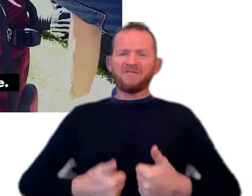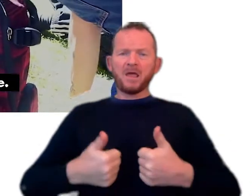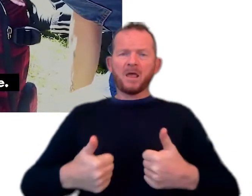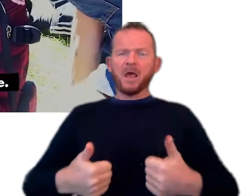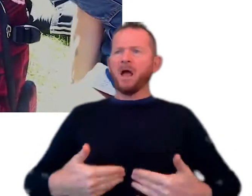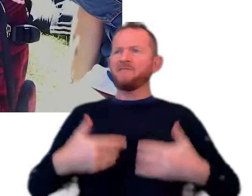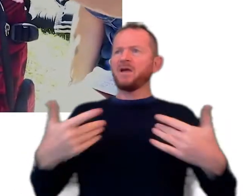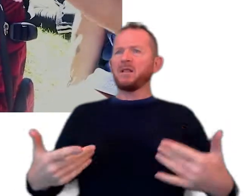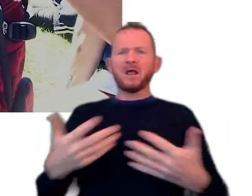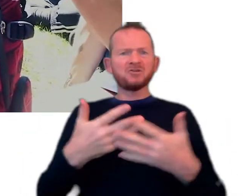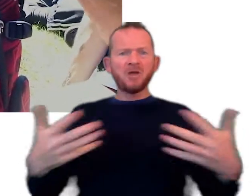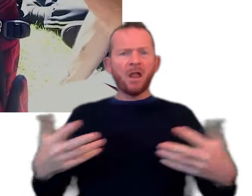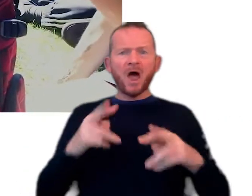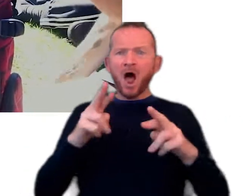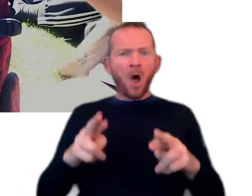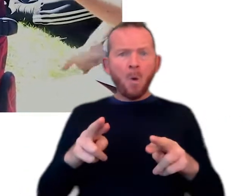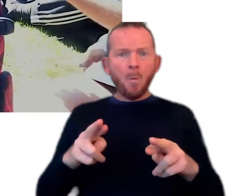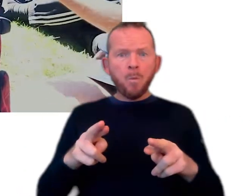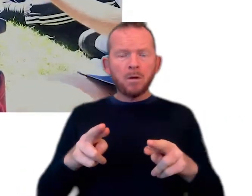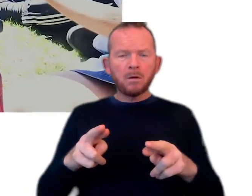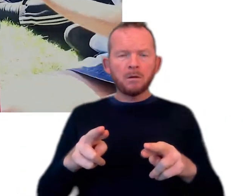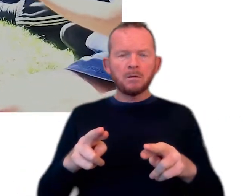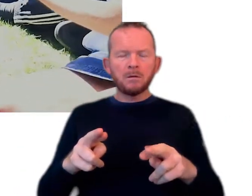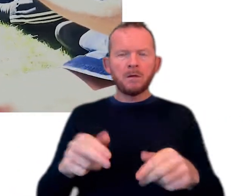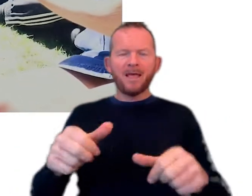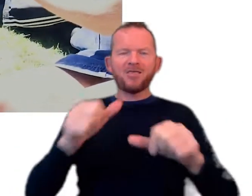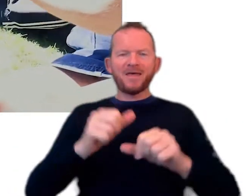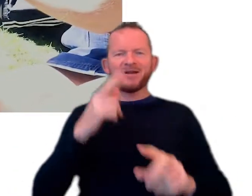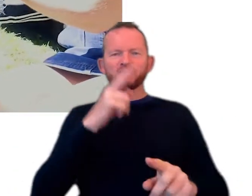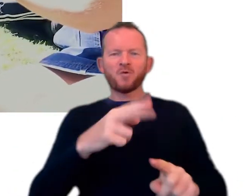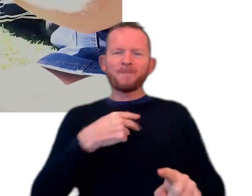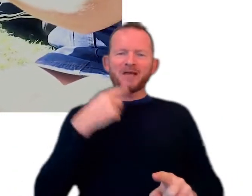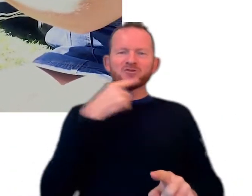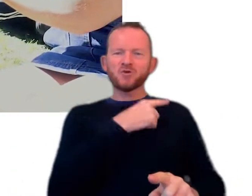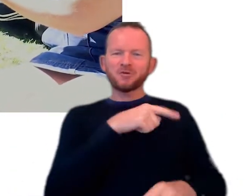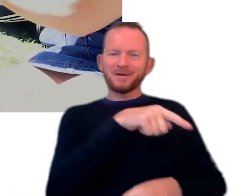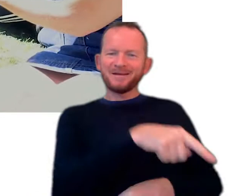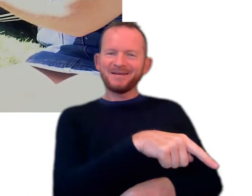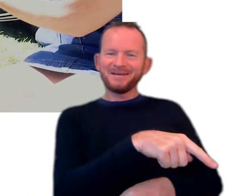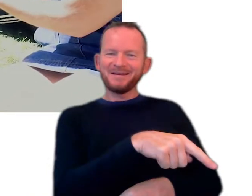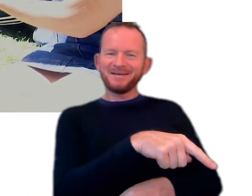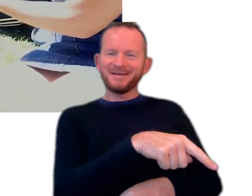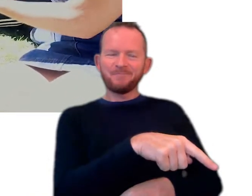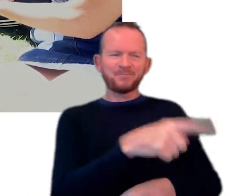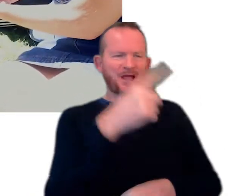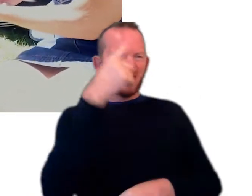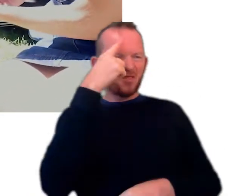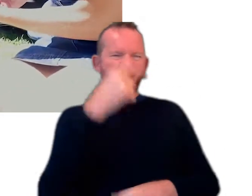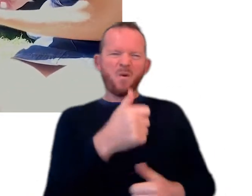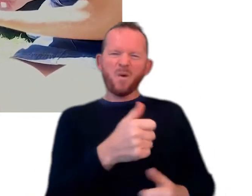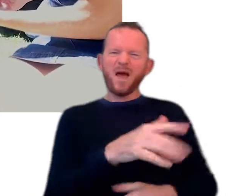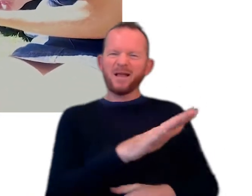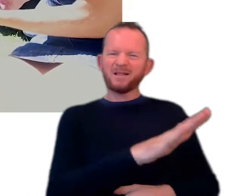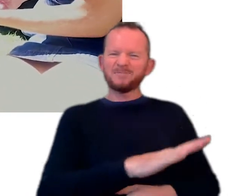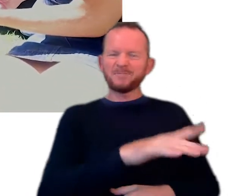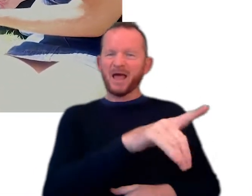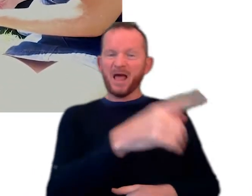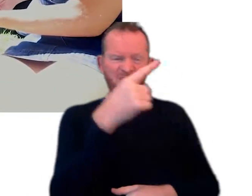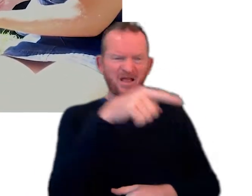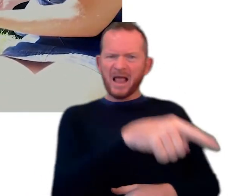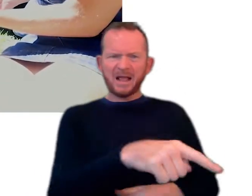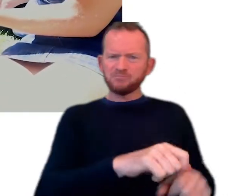hope. And then I saw my son, and I thought, well, I don't think he's